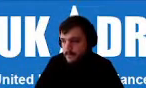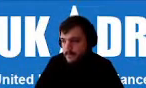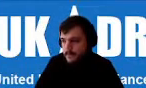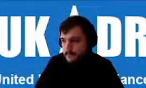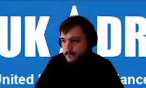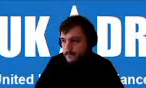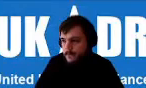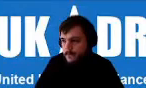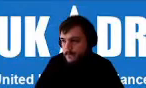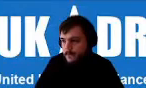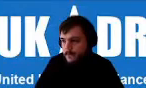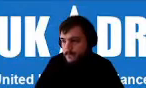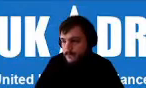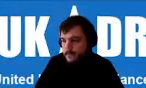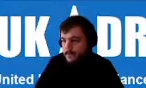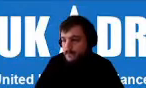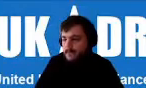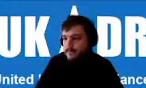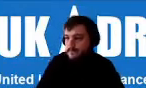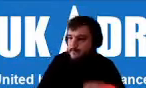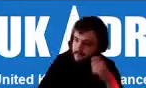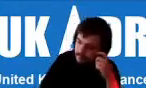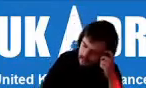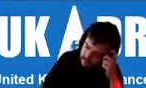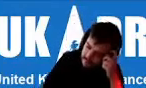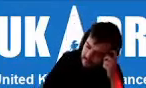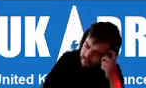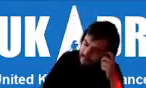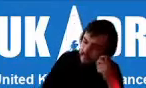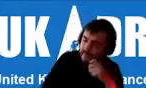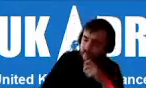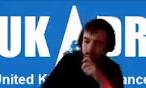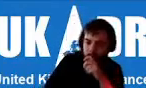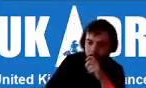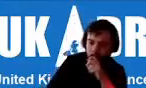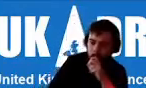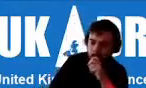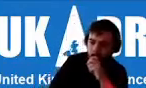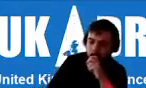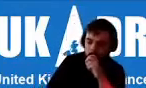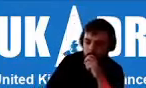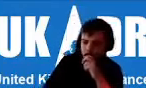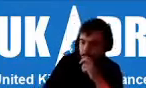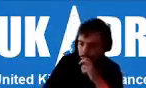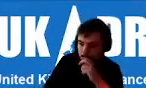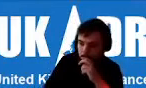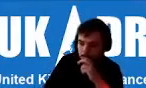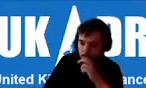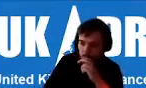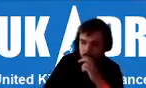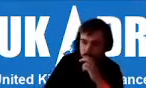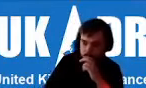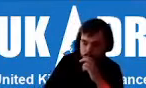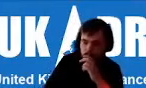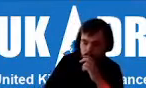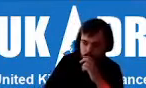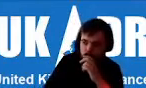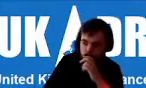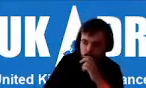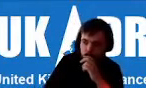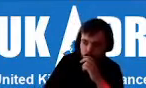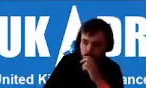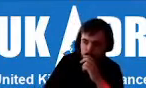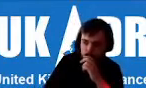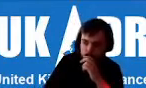poor or they're homeless or whatever. And then we've got specific vulnerability to floods